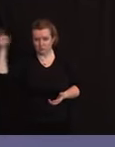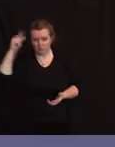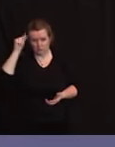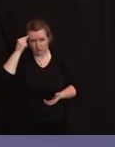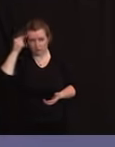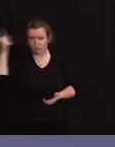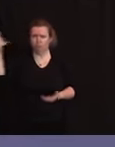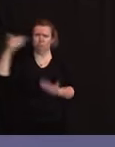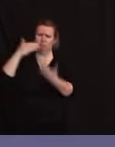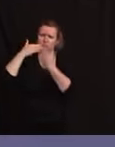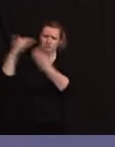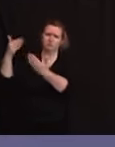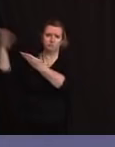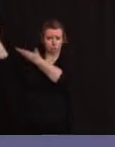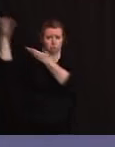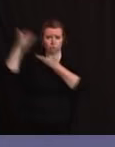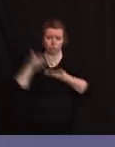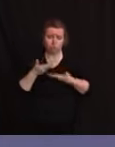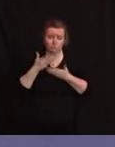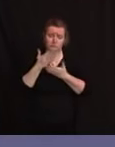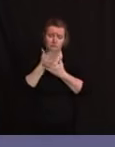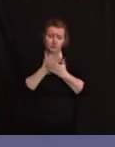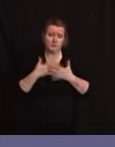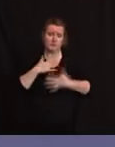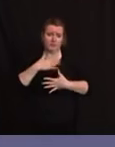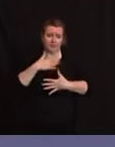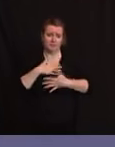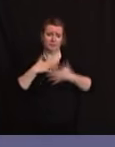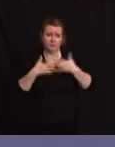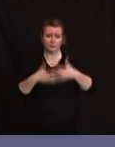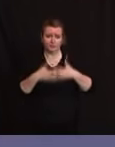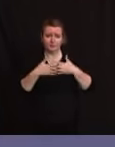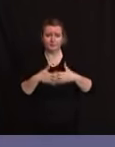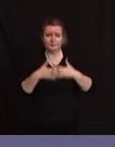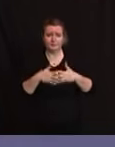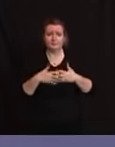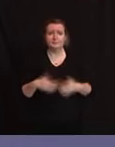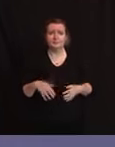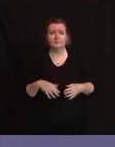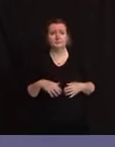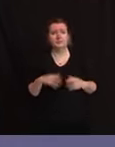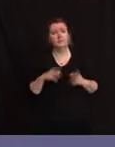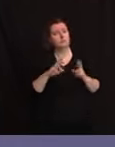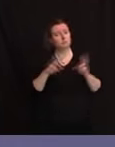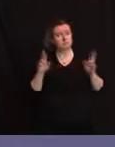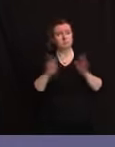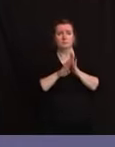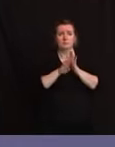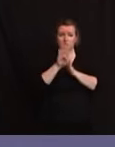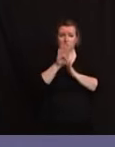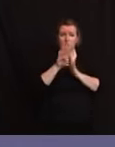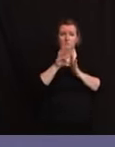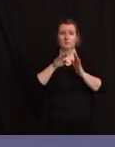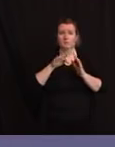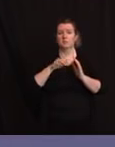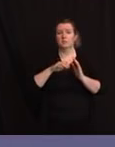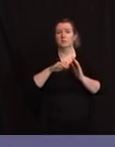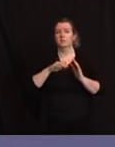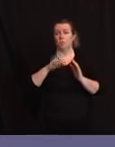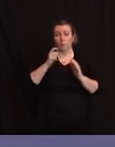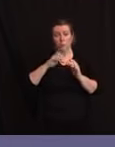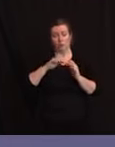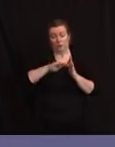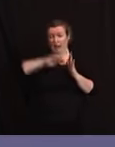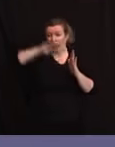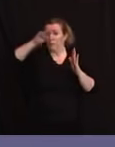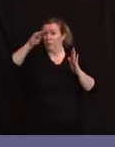day, the extent to which, and as soon as we can, raise our hand and say we're through this, we'll be more than happy to return the favor to